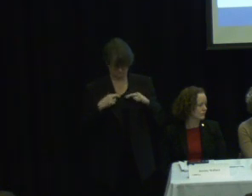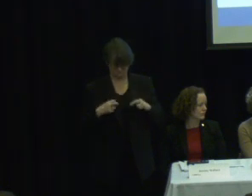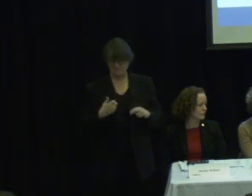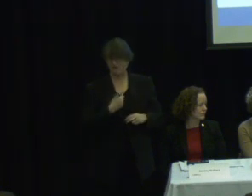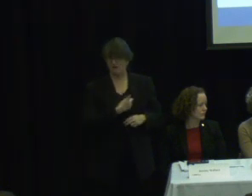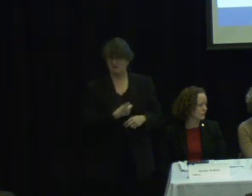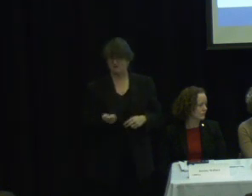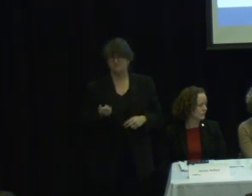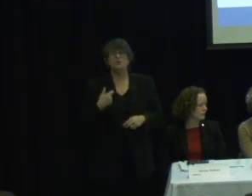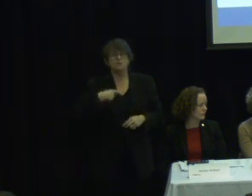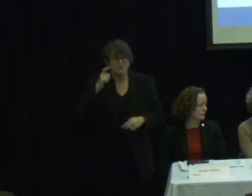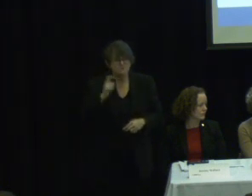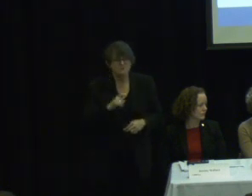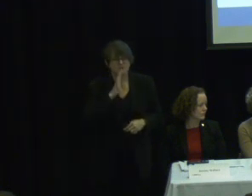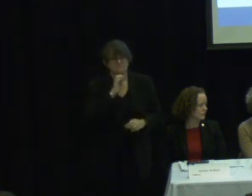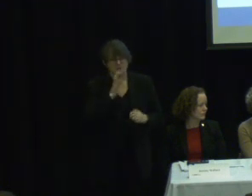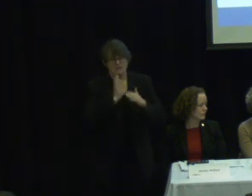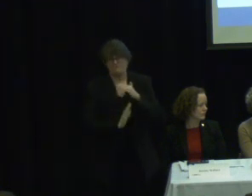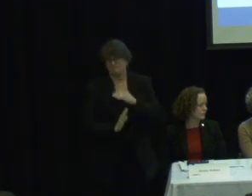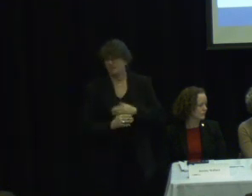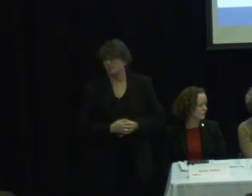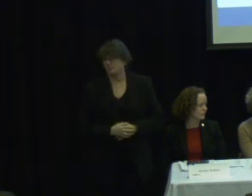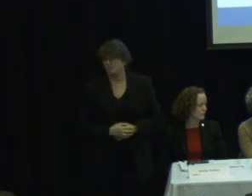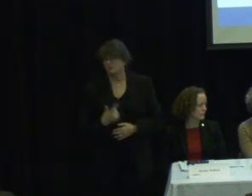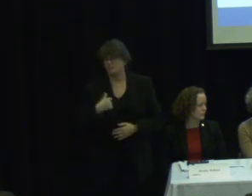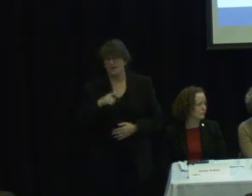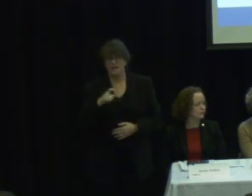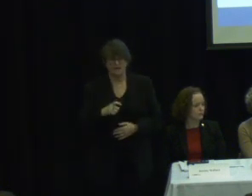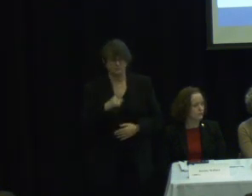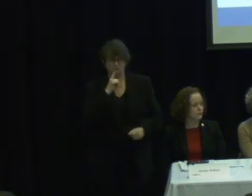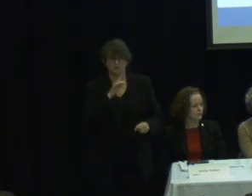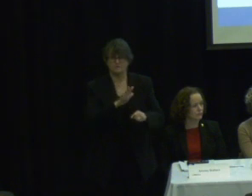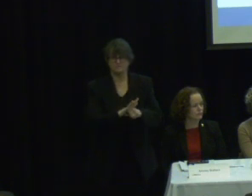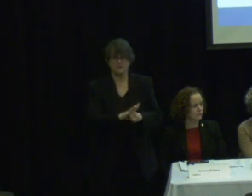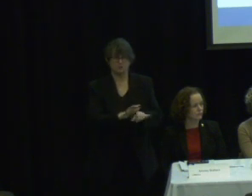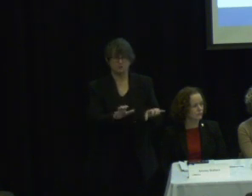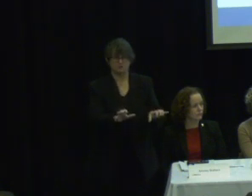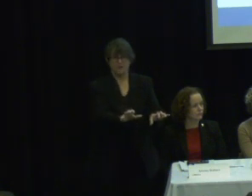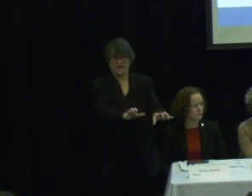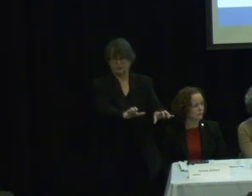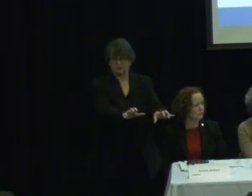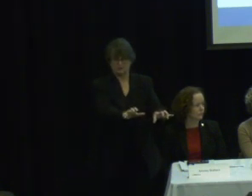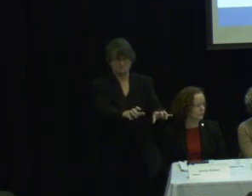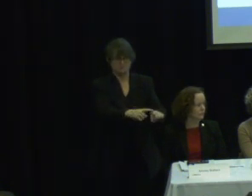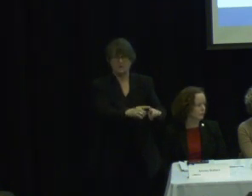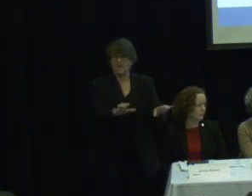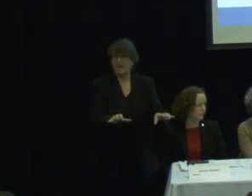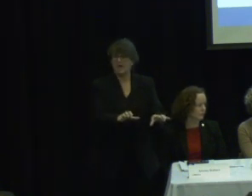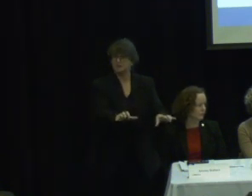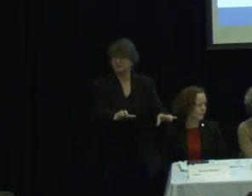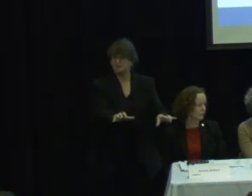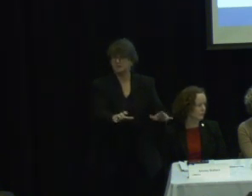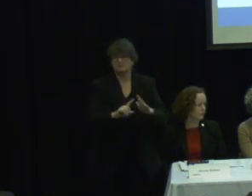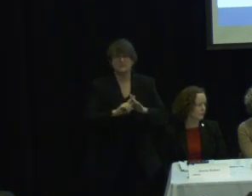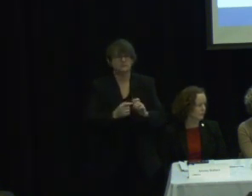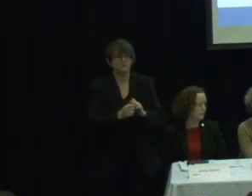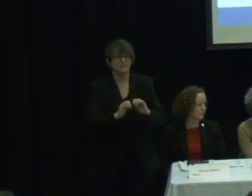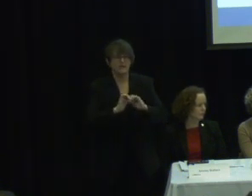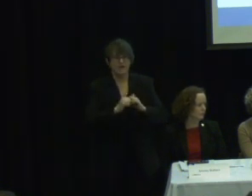have to be humble, and we have to commit to a few actions. And that action begins with, how will I look at